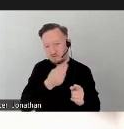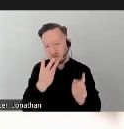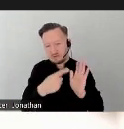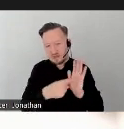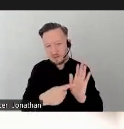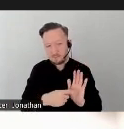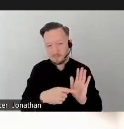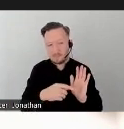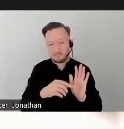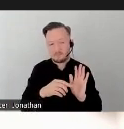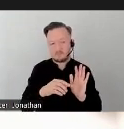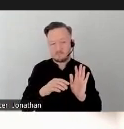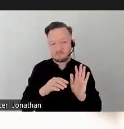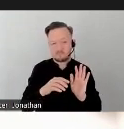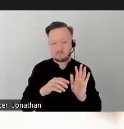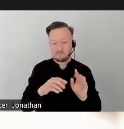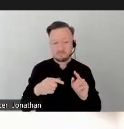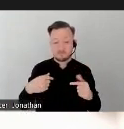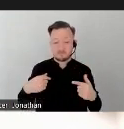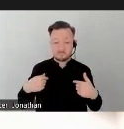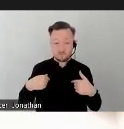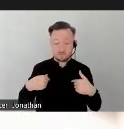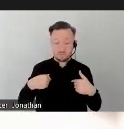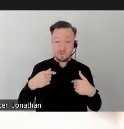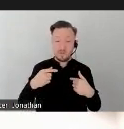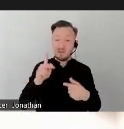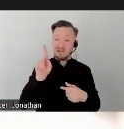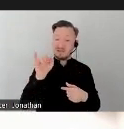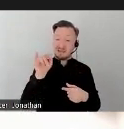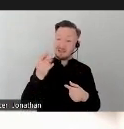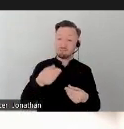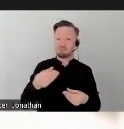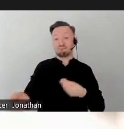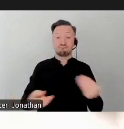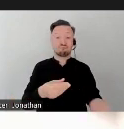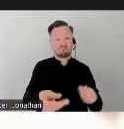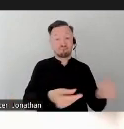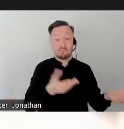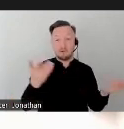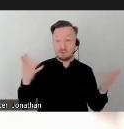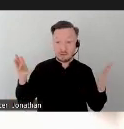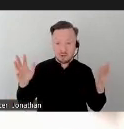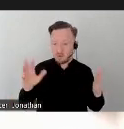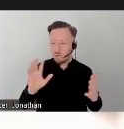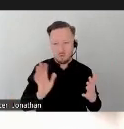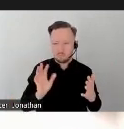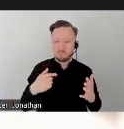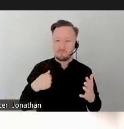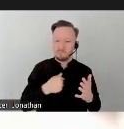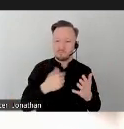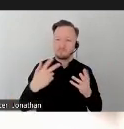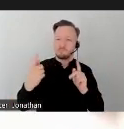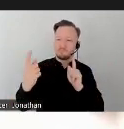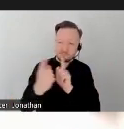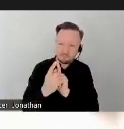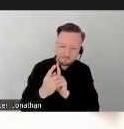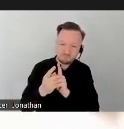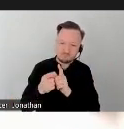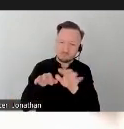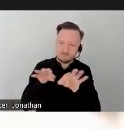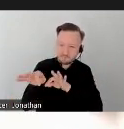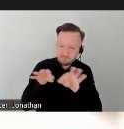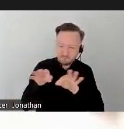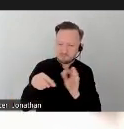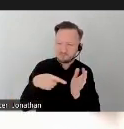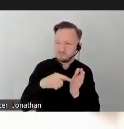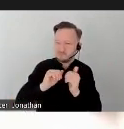examples where, again, we do not just pass out the kits. We want to make sure the recipient understands how to use them. Again,